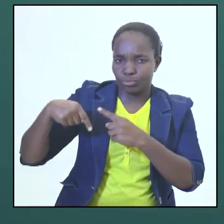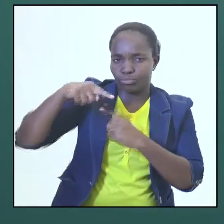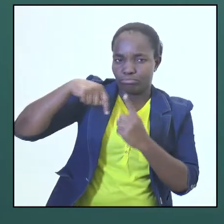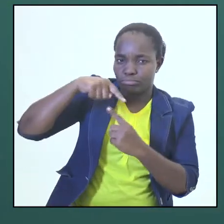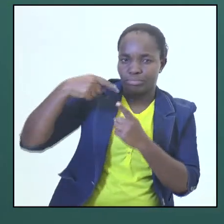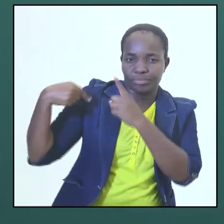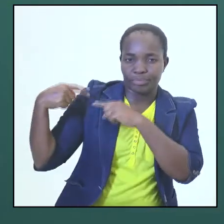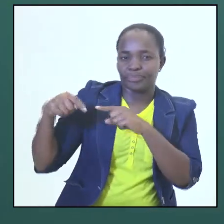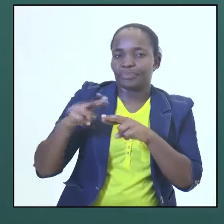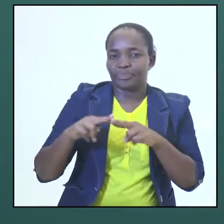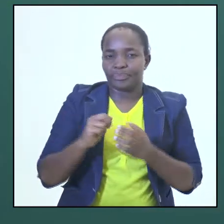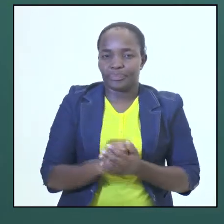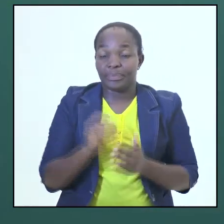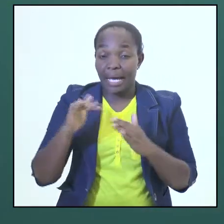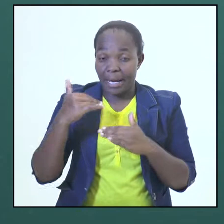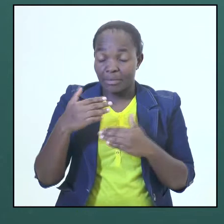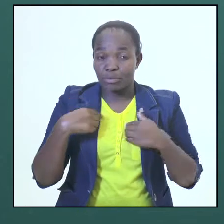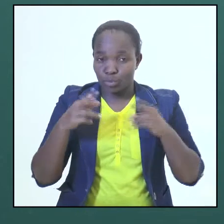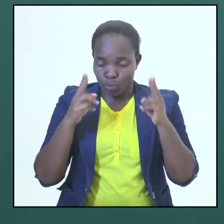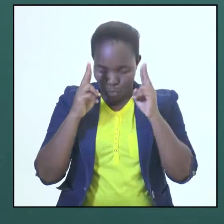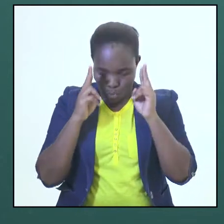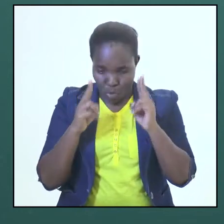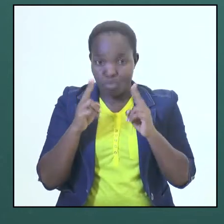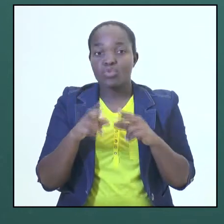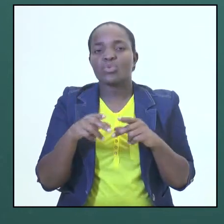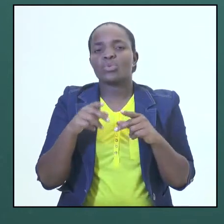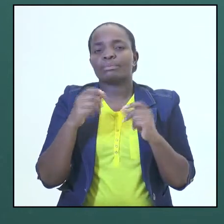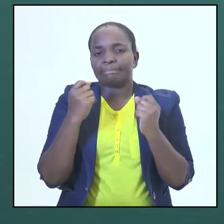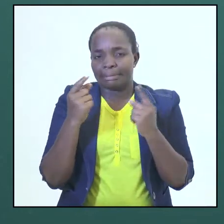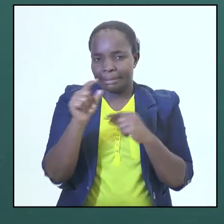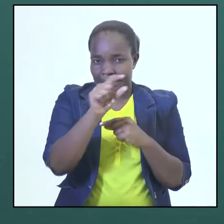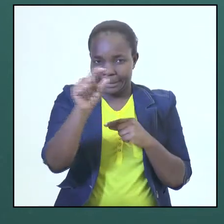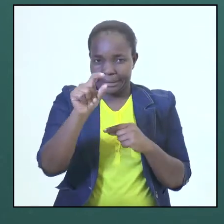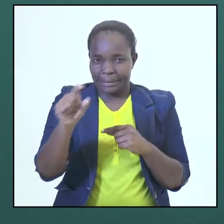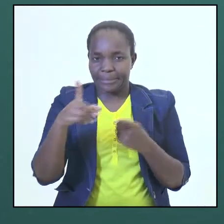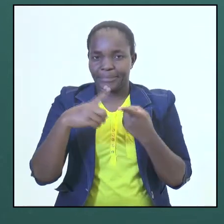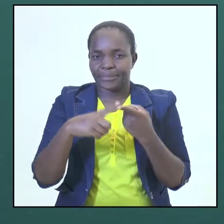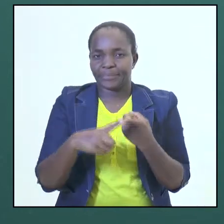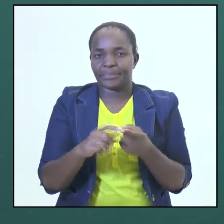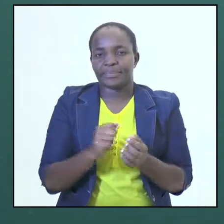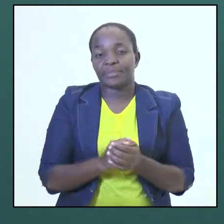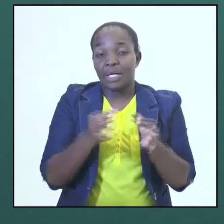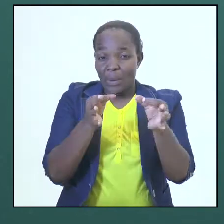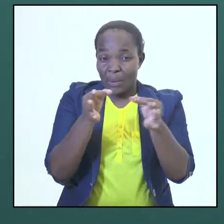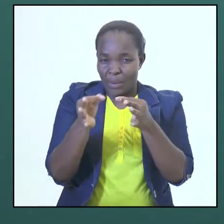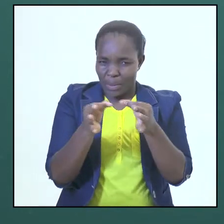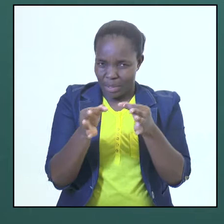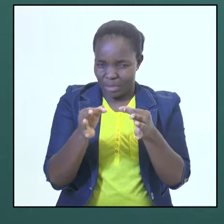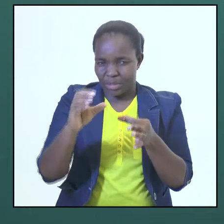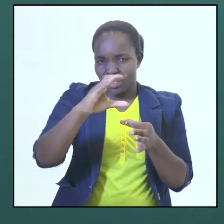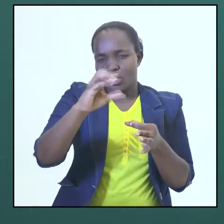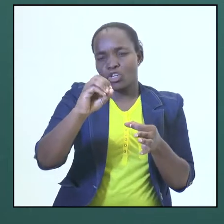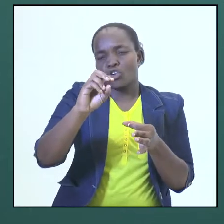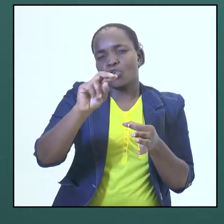After watching this lesson, we hope you will be able to fulfill the following learning objectives. Explain what conservation